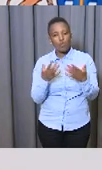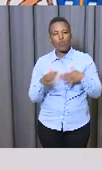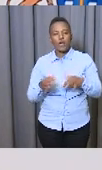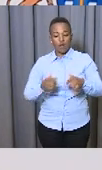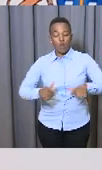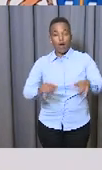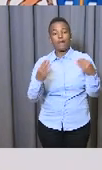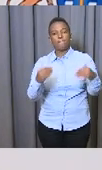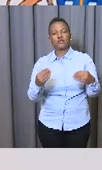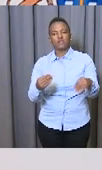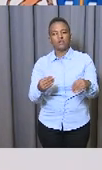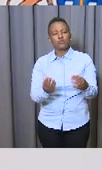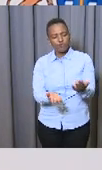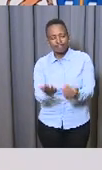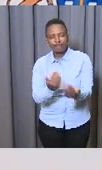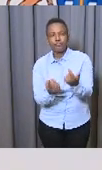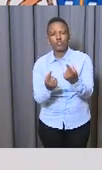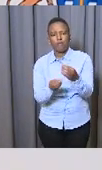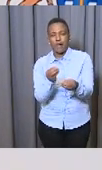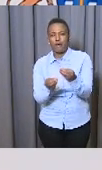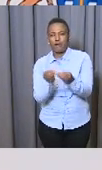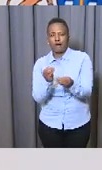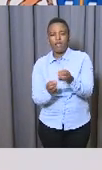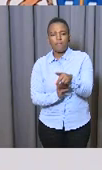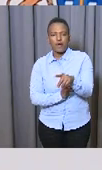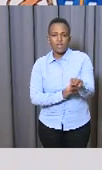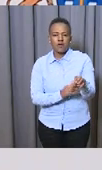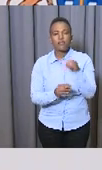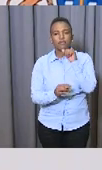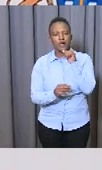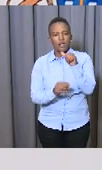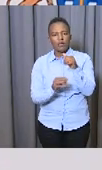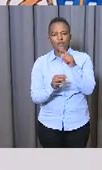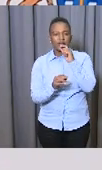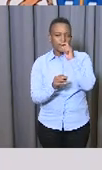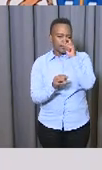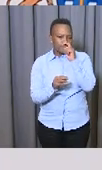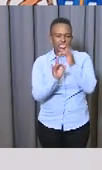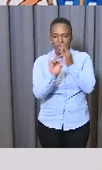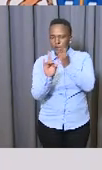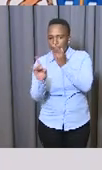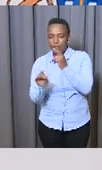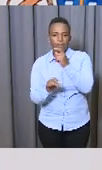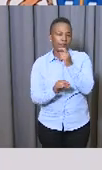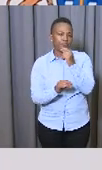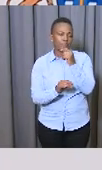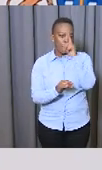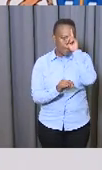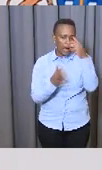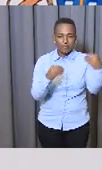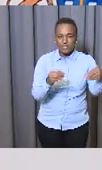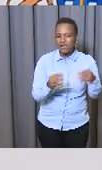local industries to manufacture PPE, including township-based businesses, black businesses, all kind